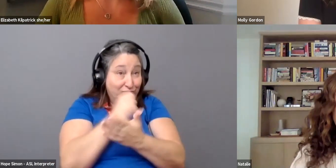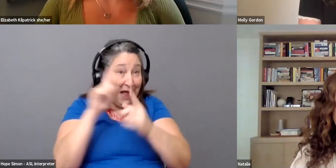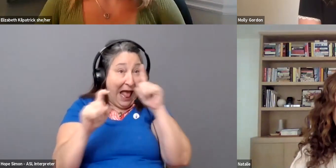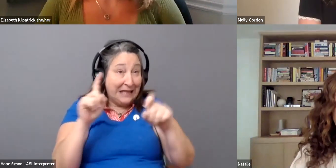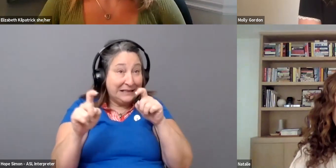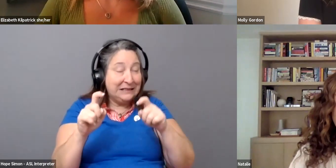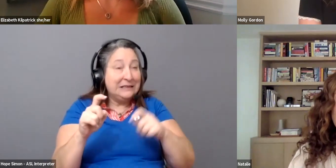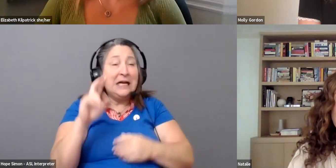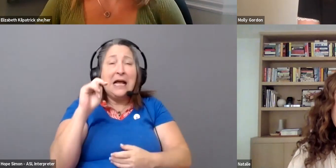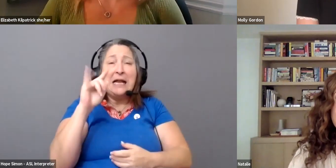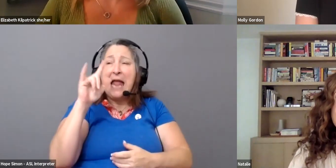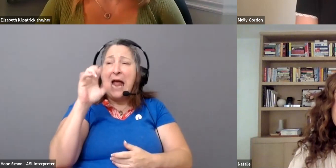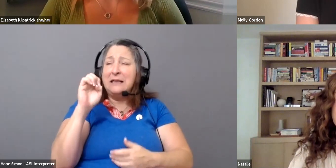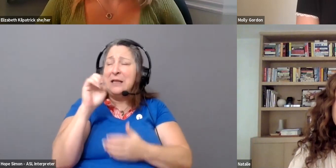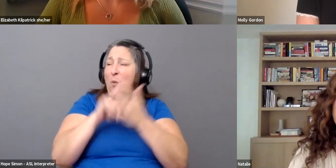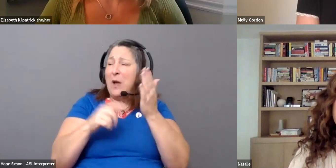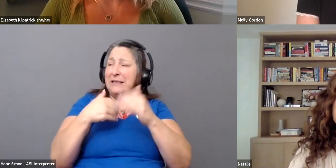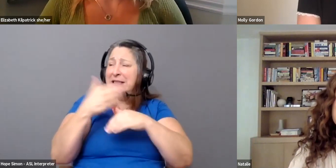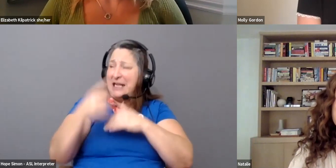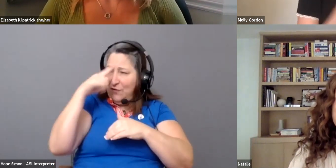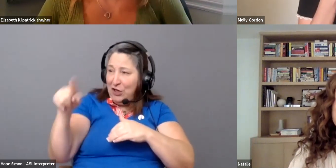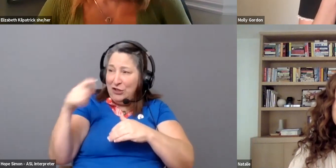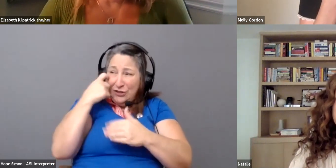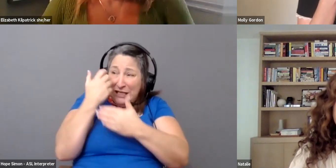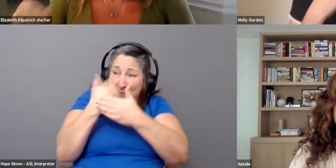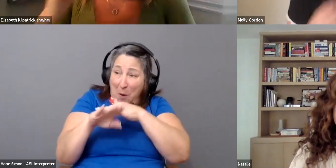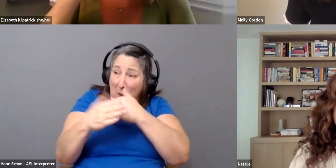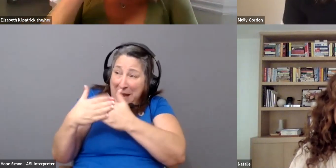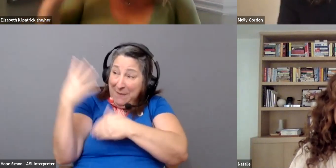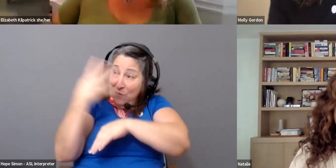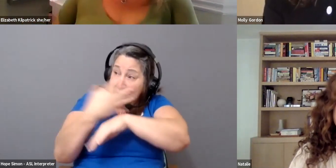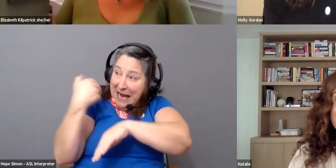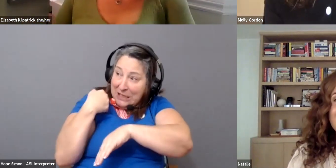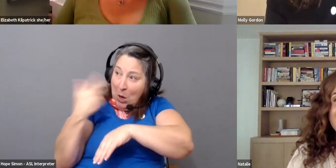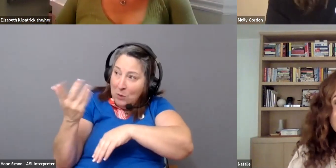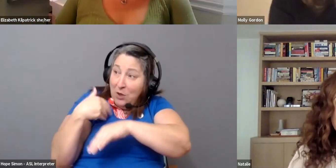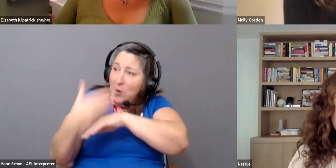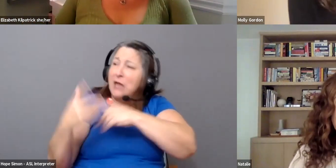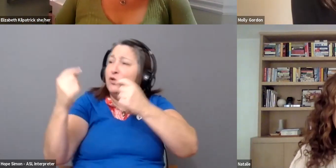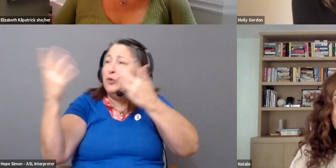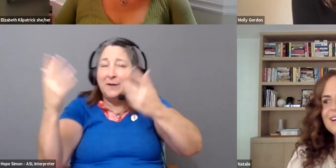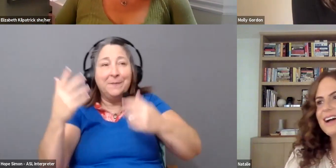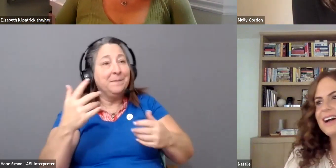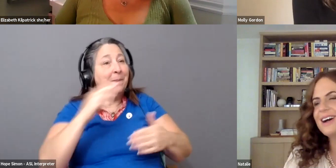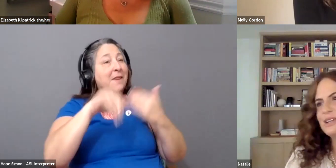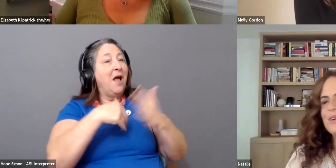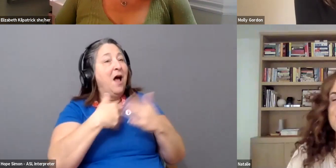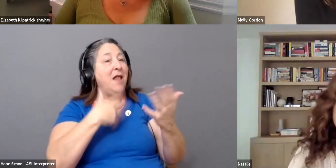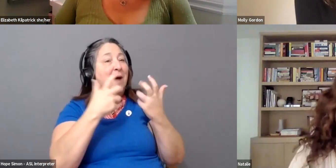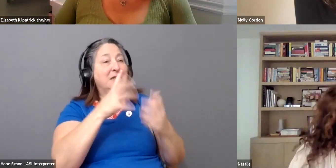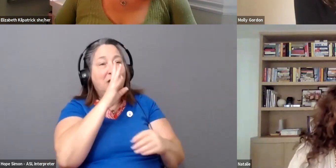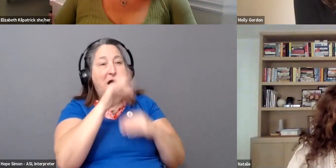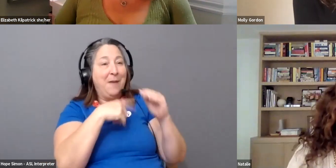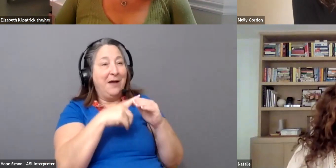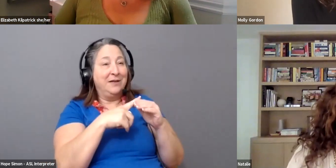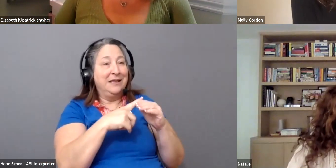next for you since you just gave birth 4 days ago? I would love to. All I want to talk about. All I